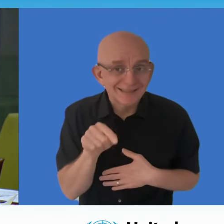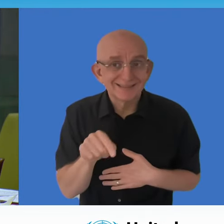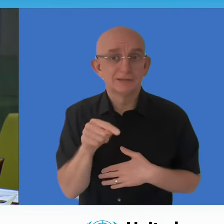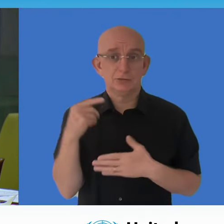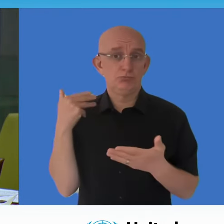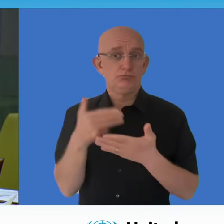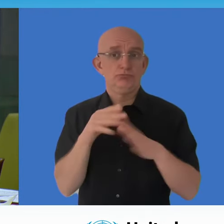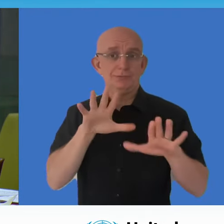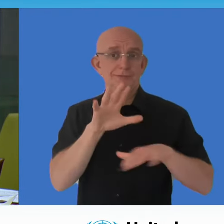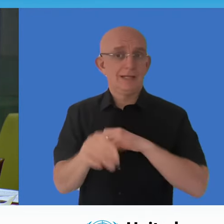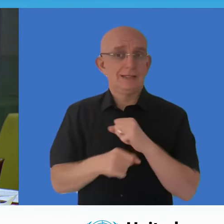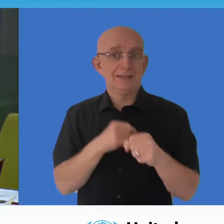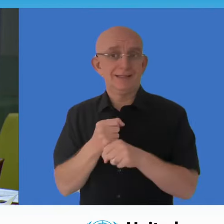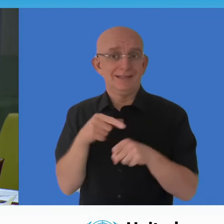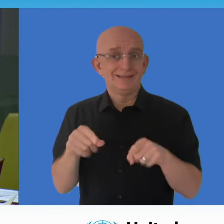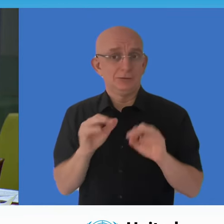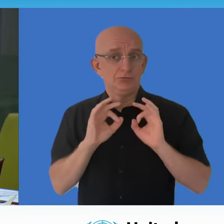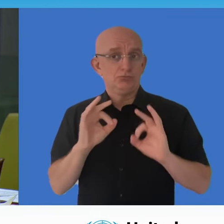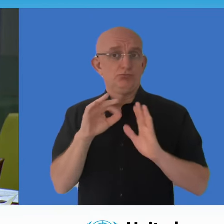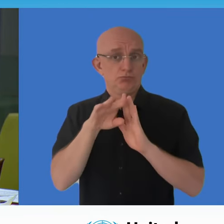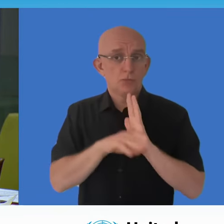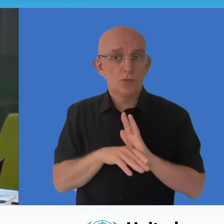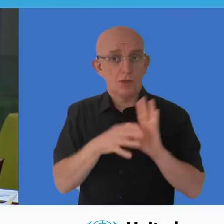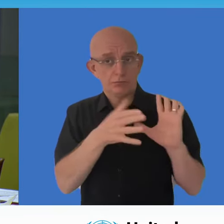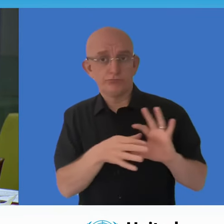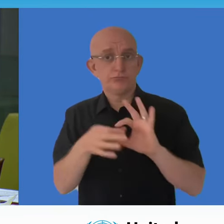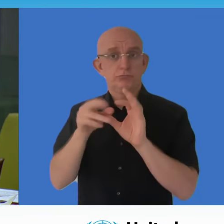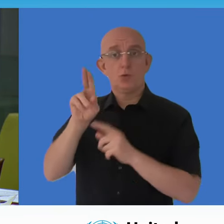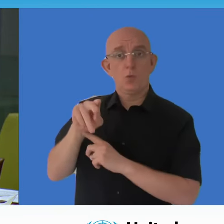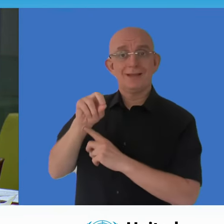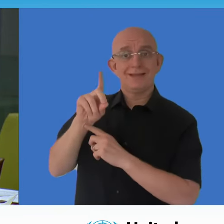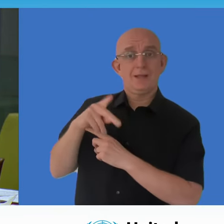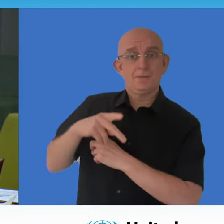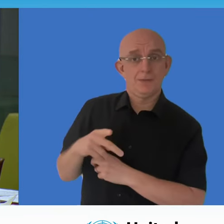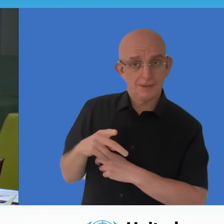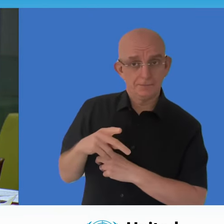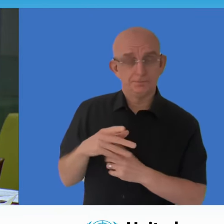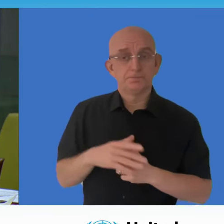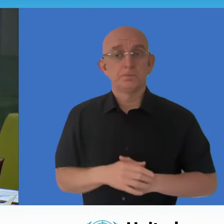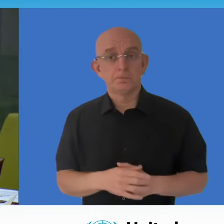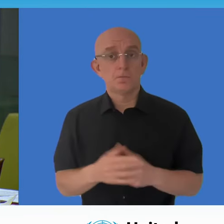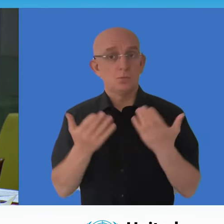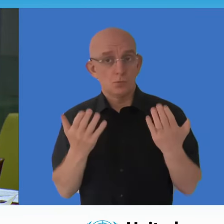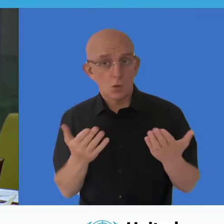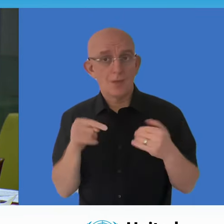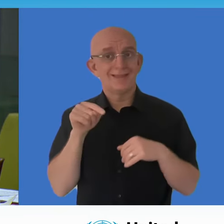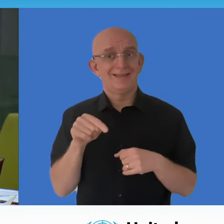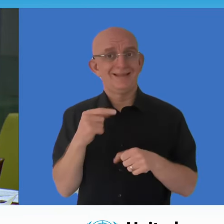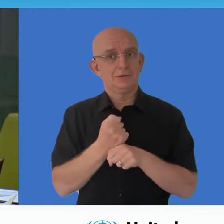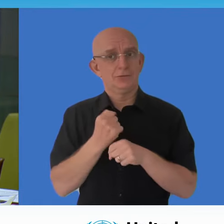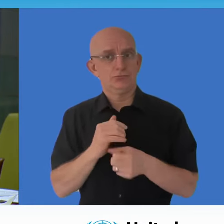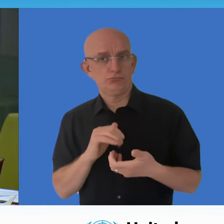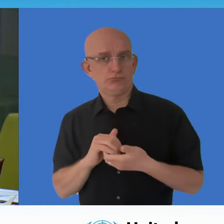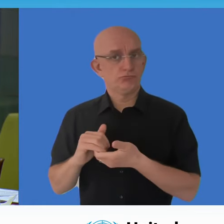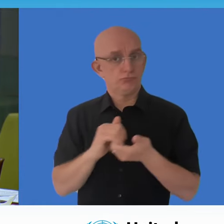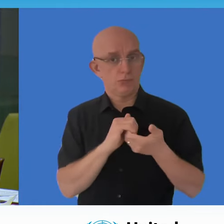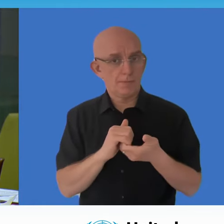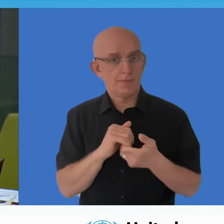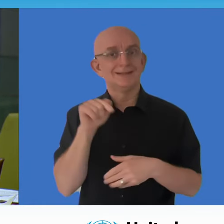the UNDP, Youth Collab. This program has touched over